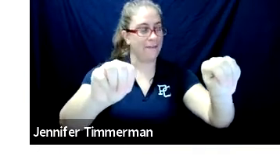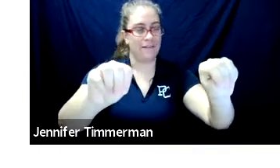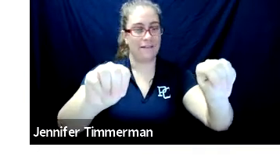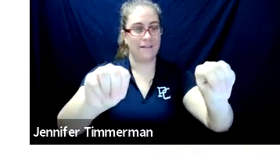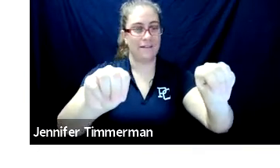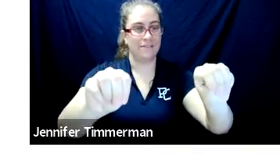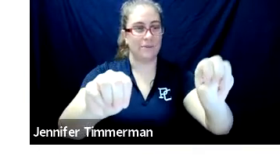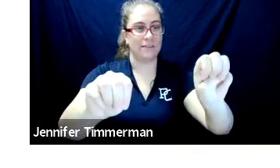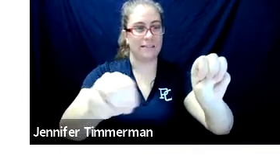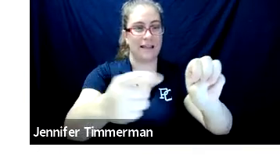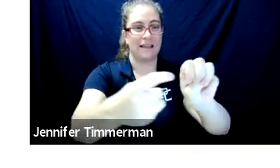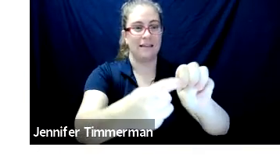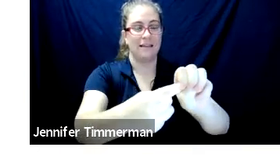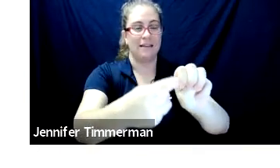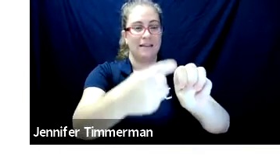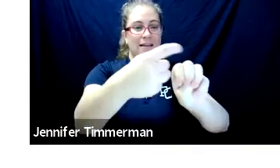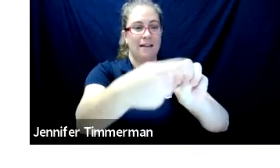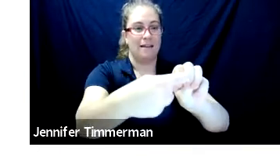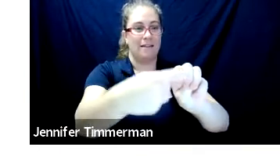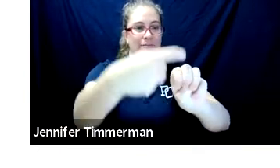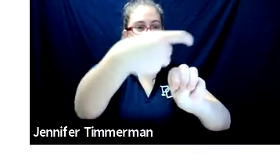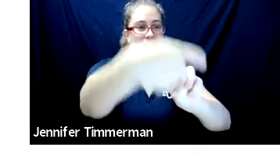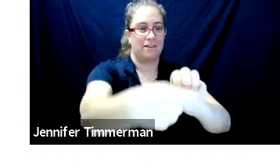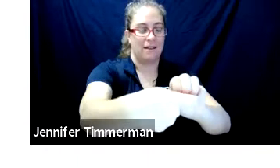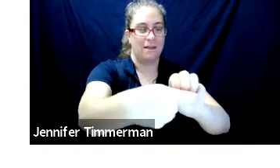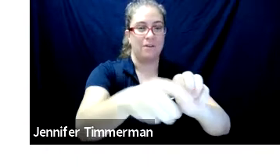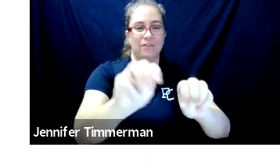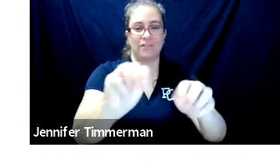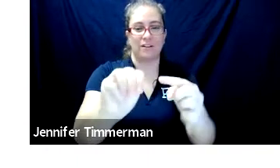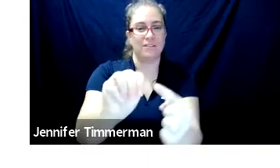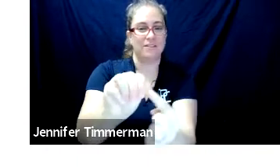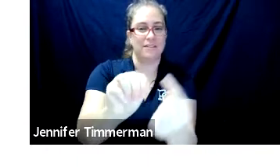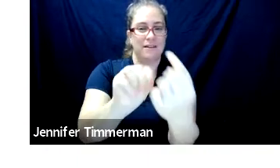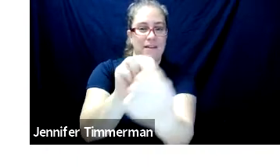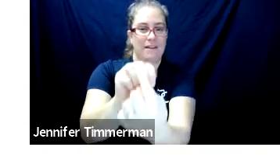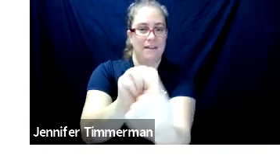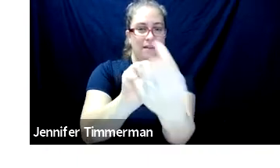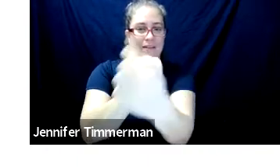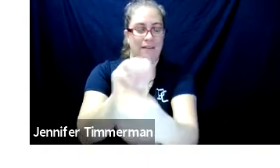M, so it's like the letter M on your fingers.